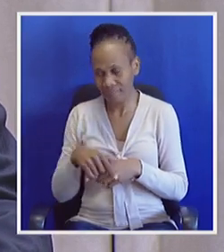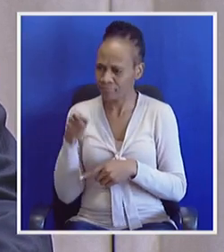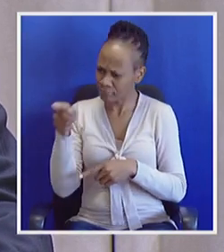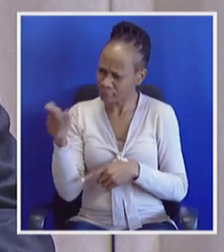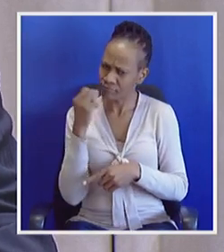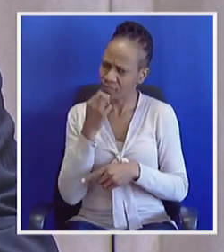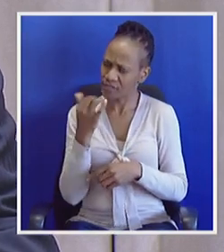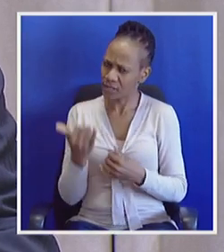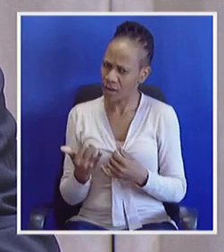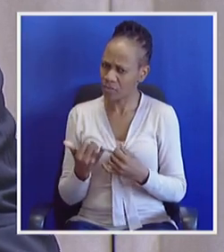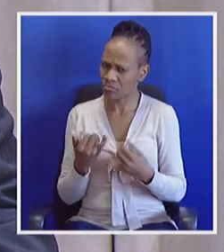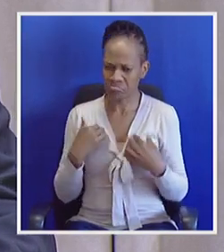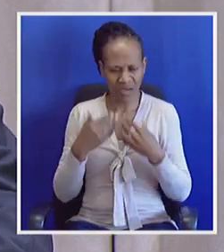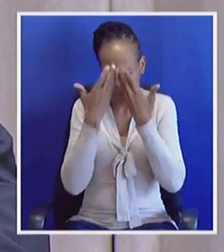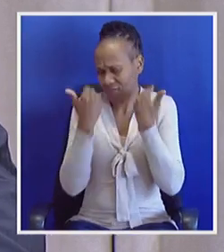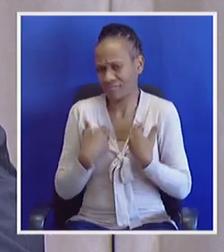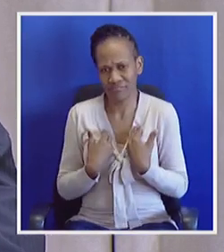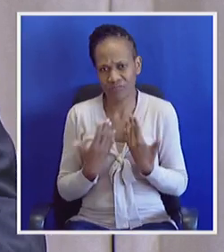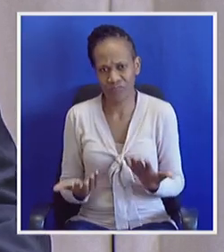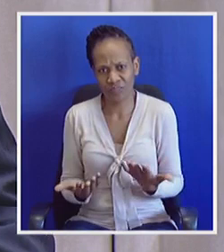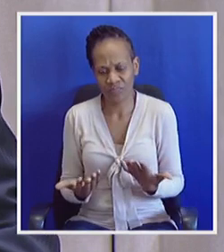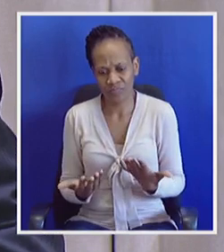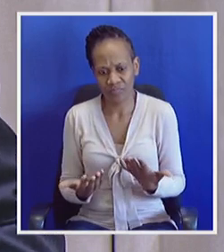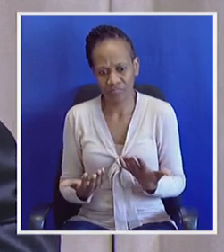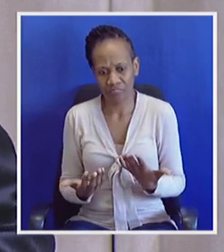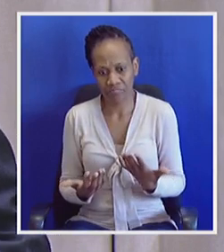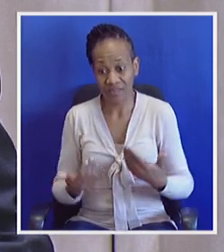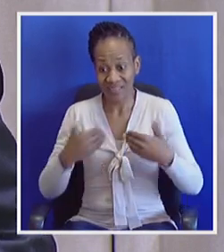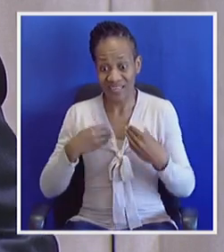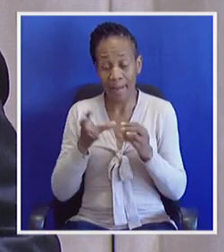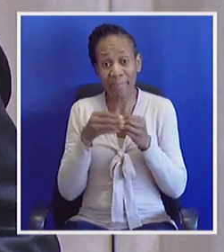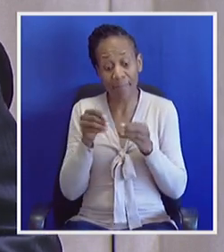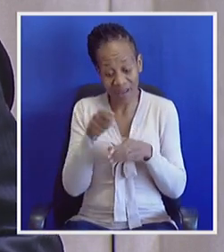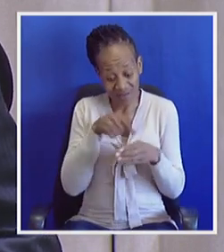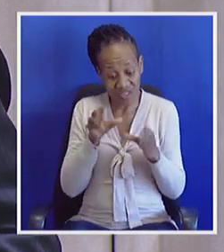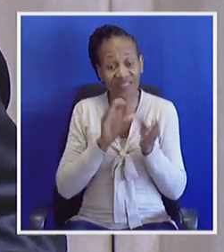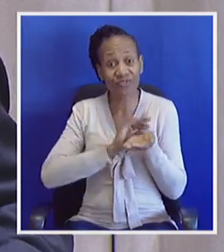something that is not known to me, because I'm not a trustee